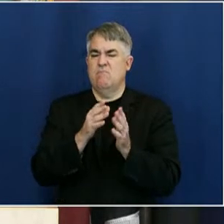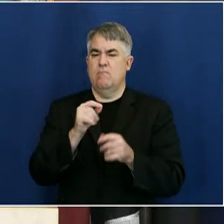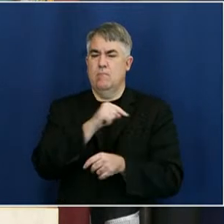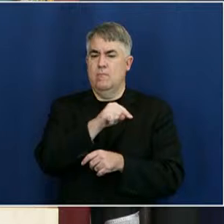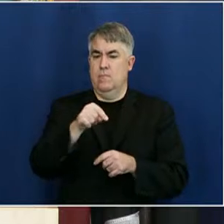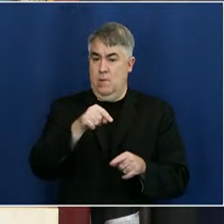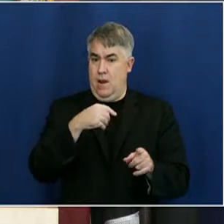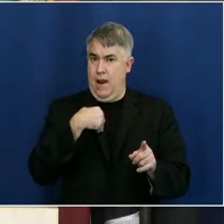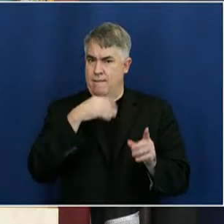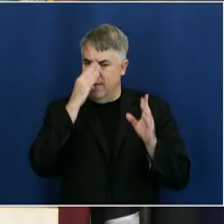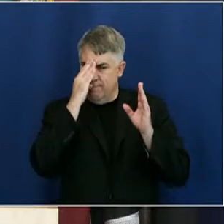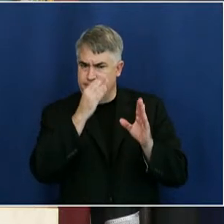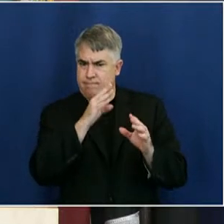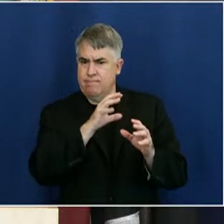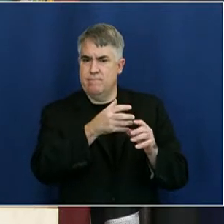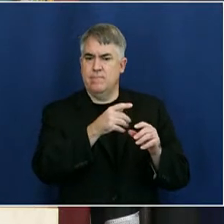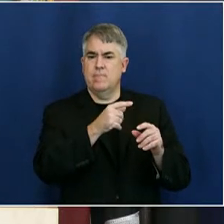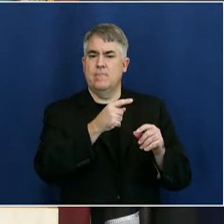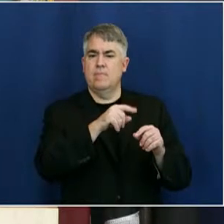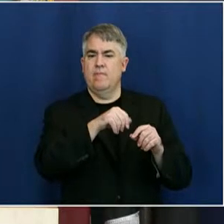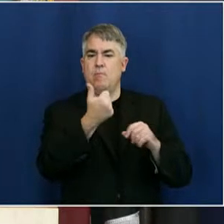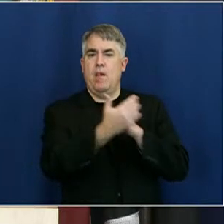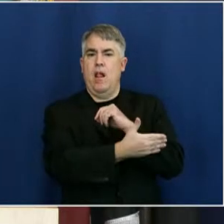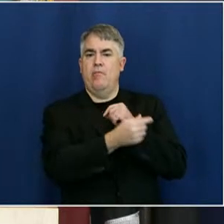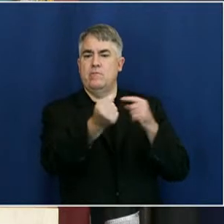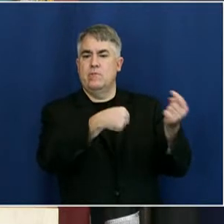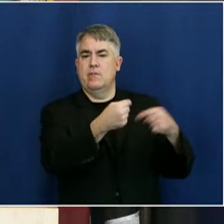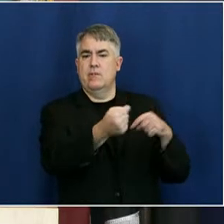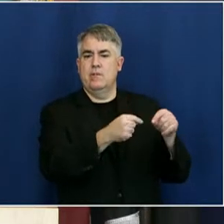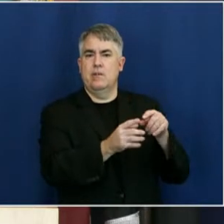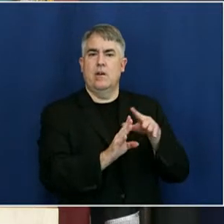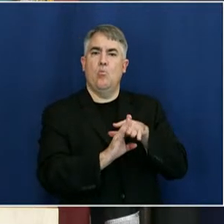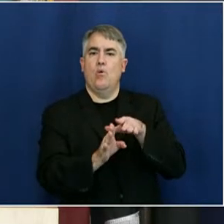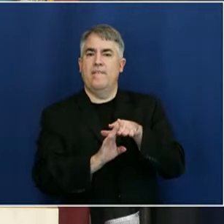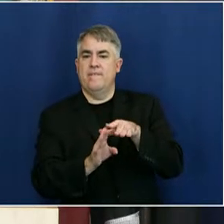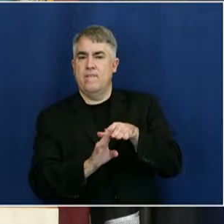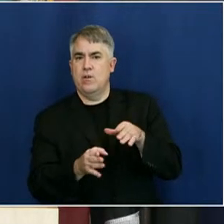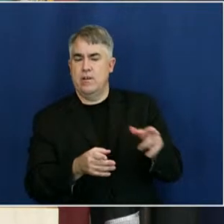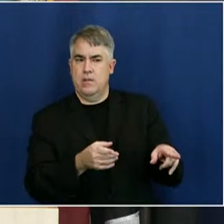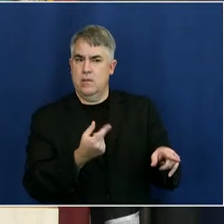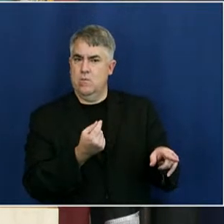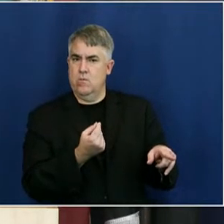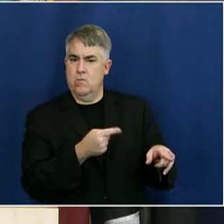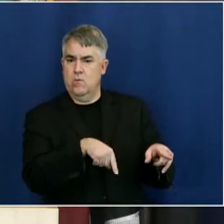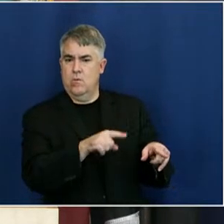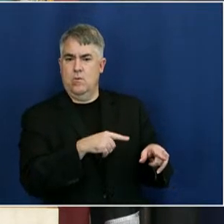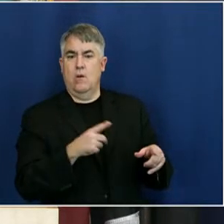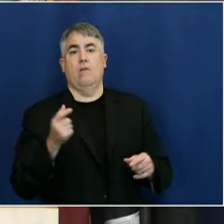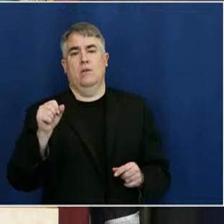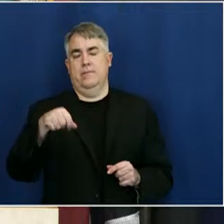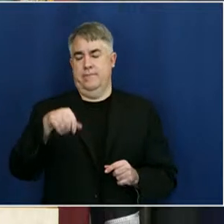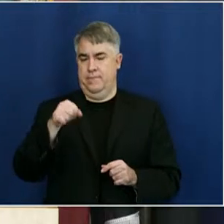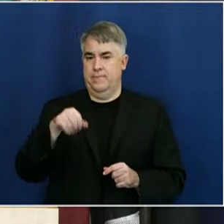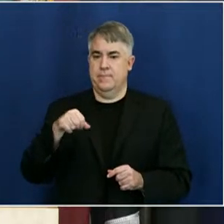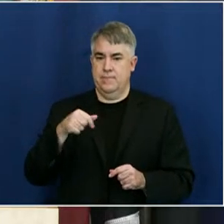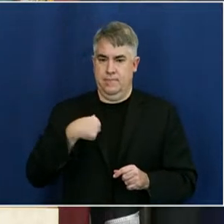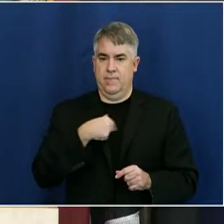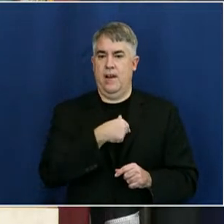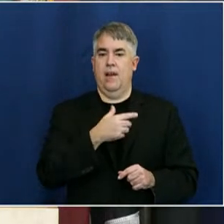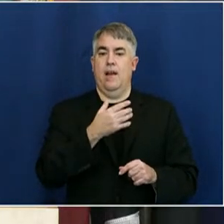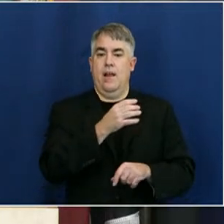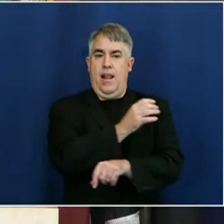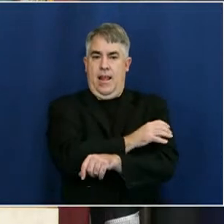to vaccinate local residents? Yeah, all of the federally qualified health centers, clinics, are in the plan